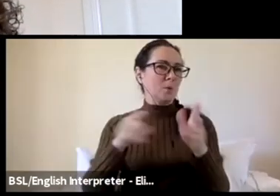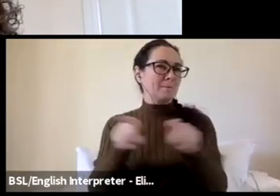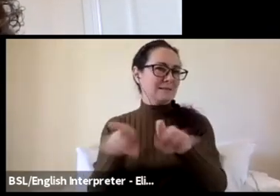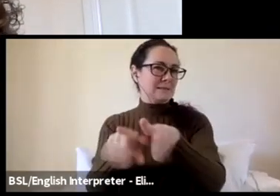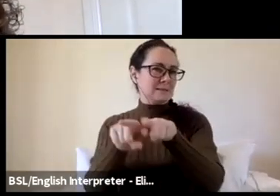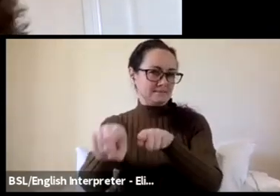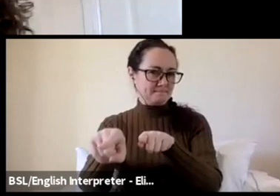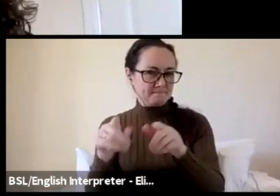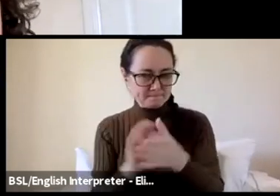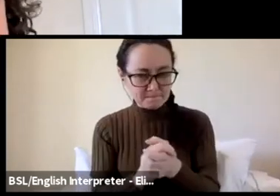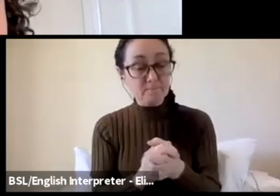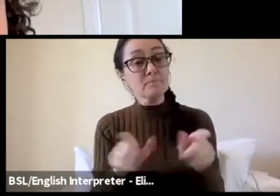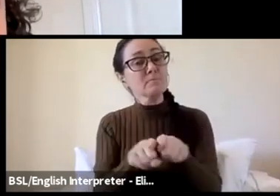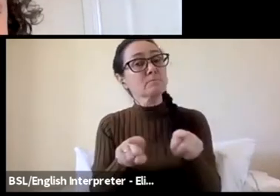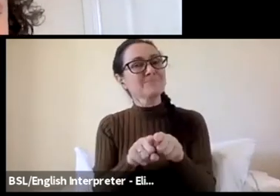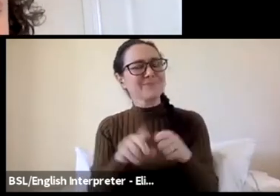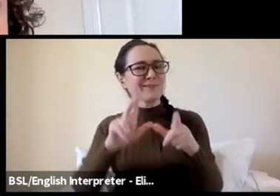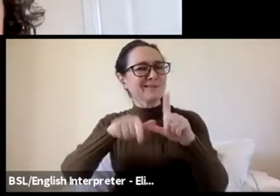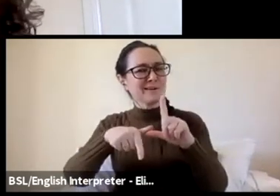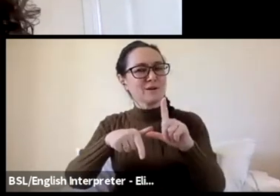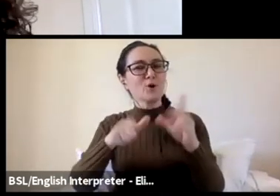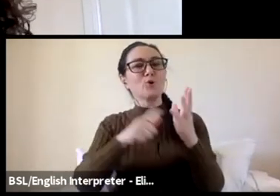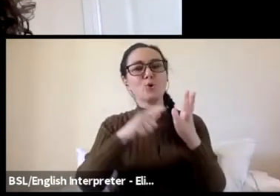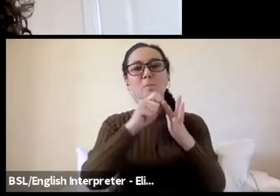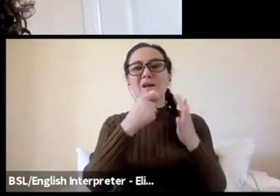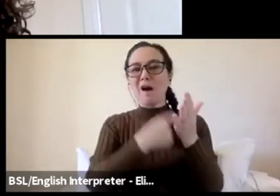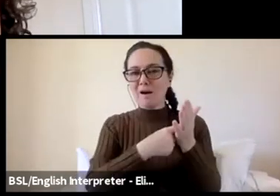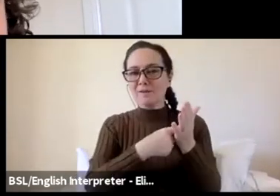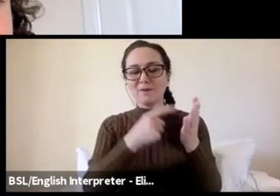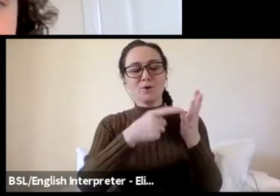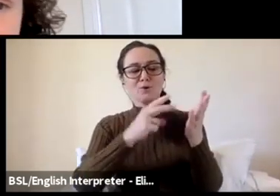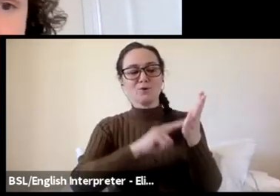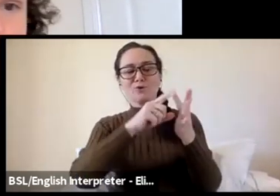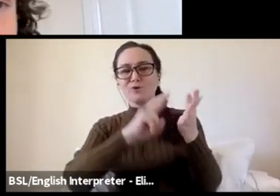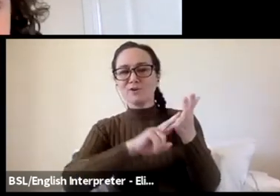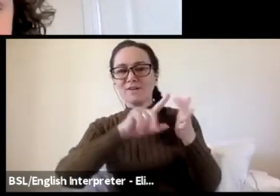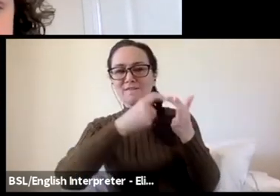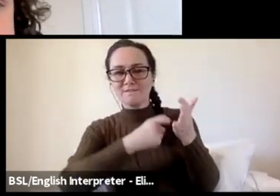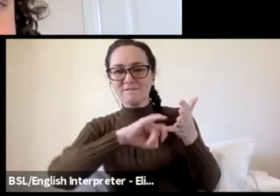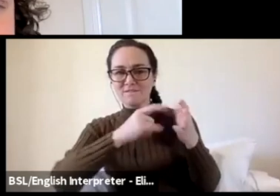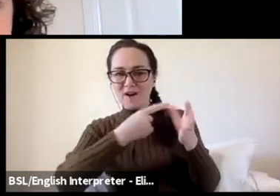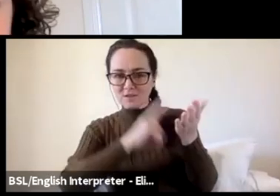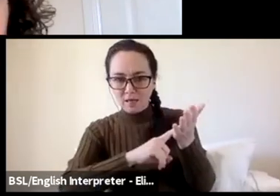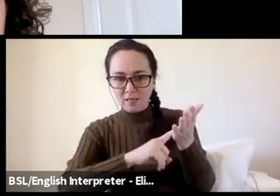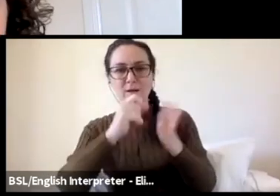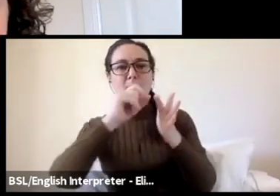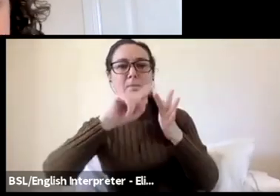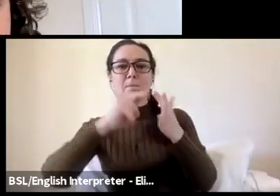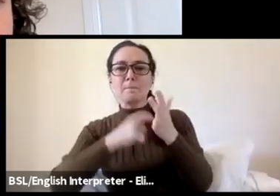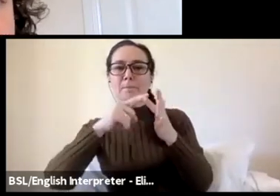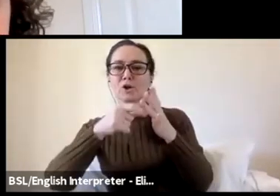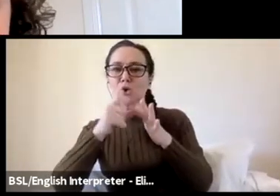And then also you may hear, obviously, UPR itself, that's Universal Periodic Review. We're going to hear all about that process throughout the whole